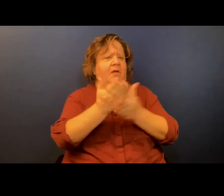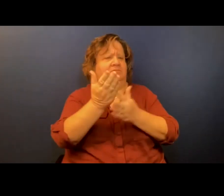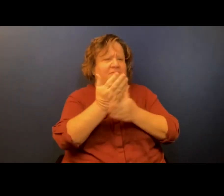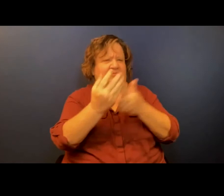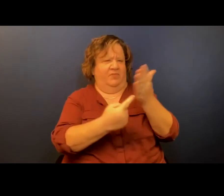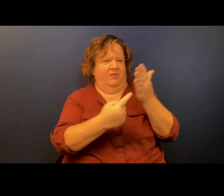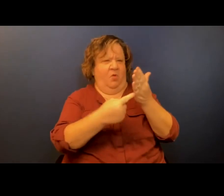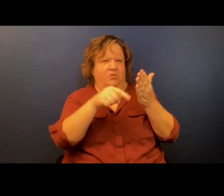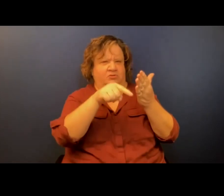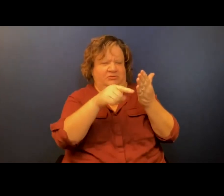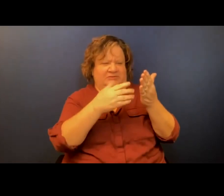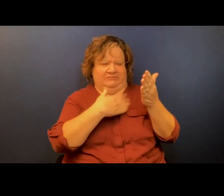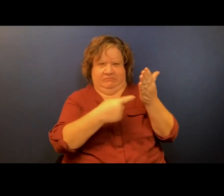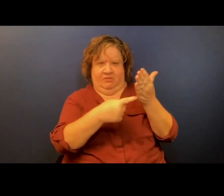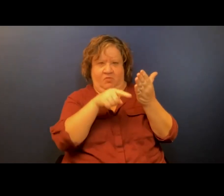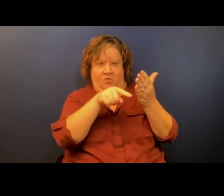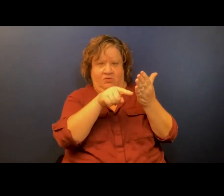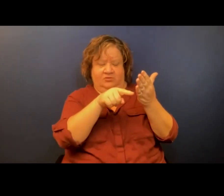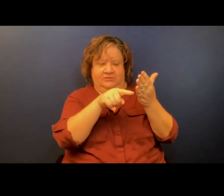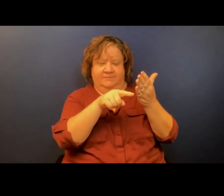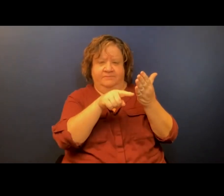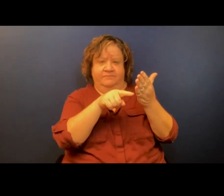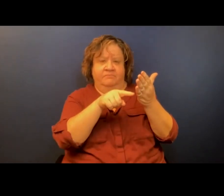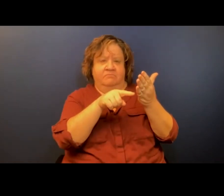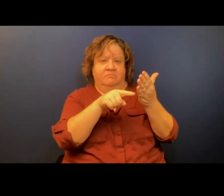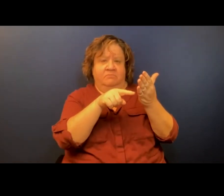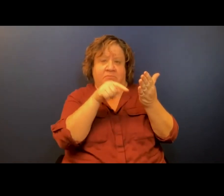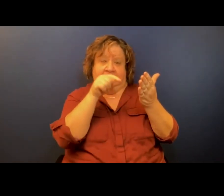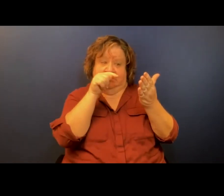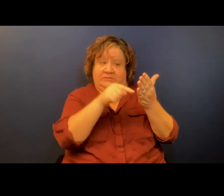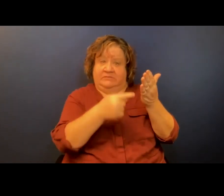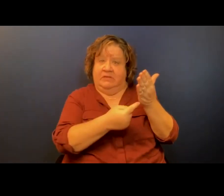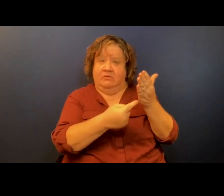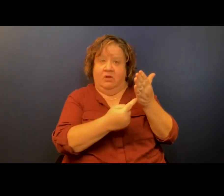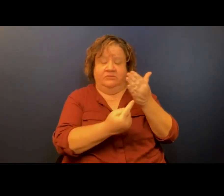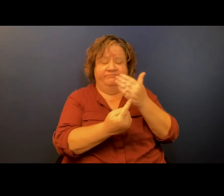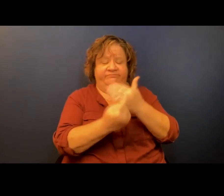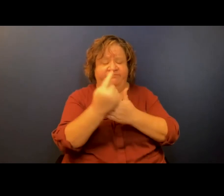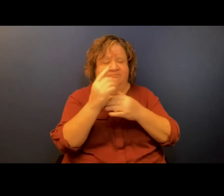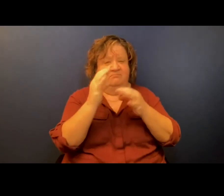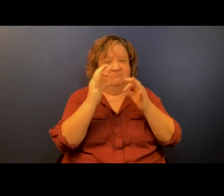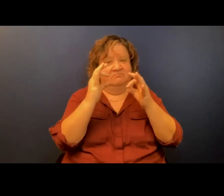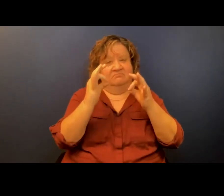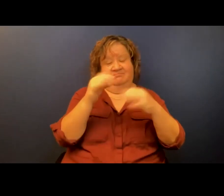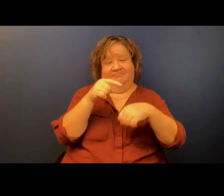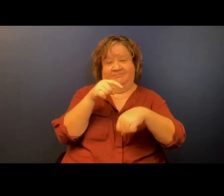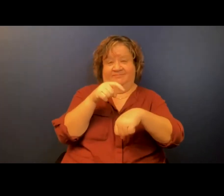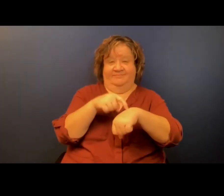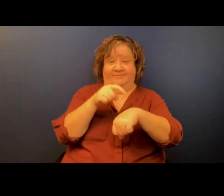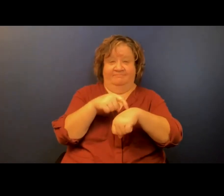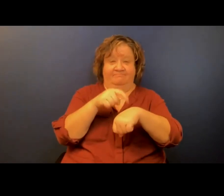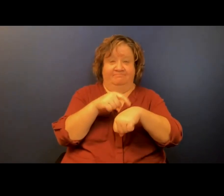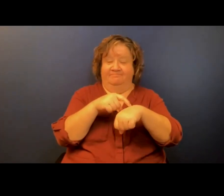this technology could not have come at a better time, because we are all so isolated